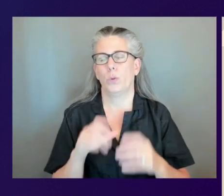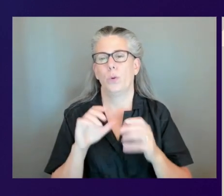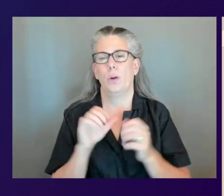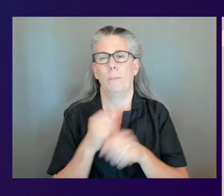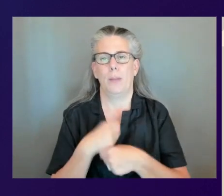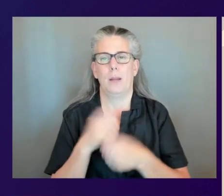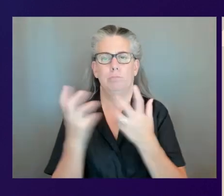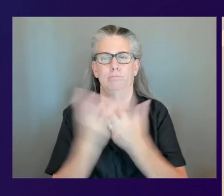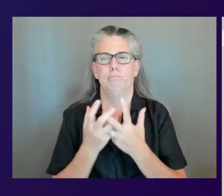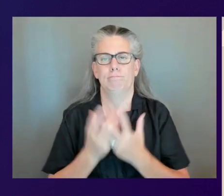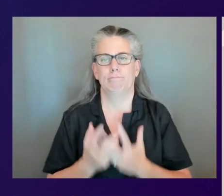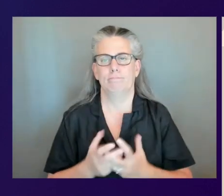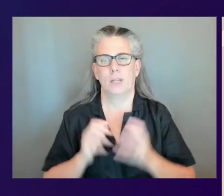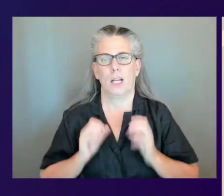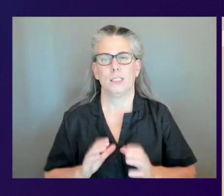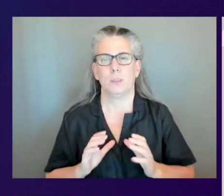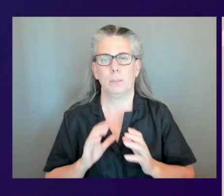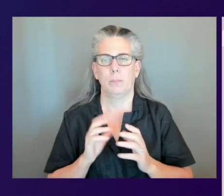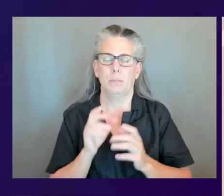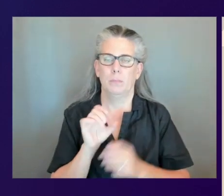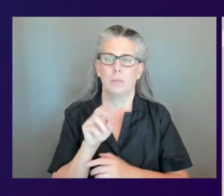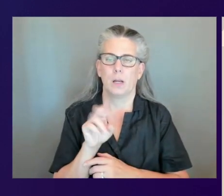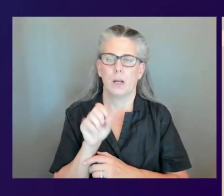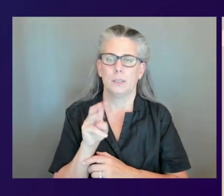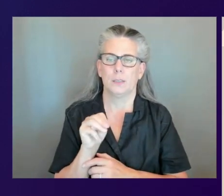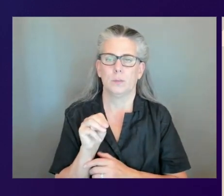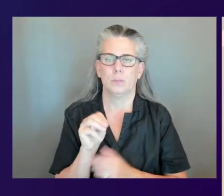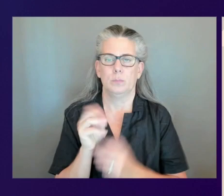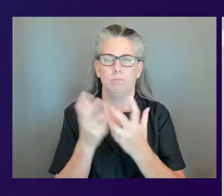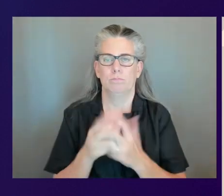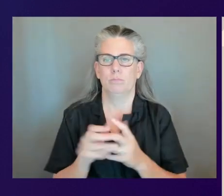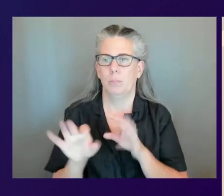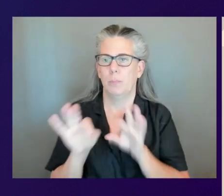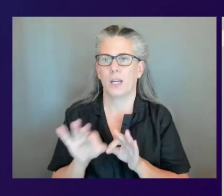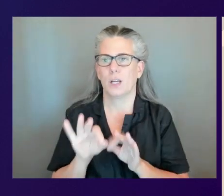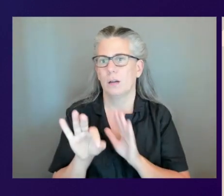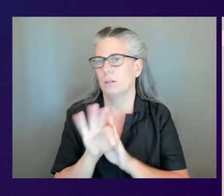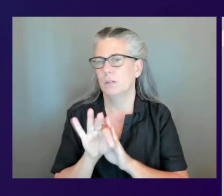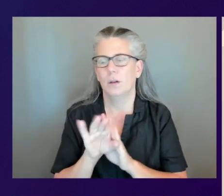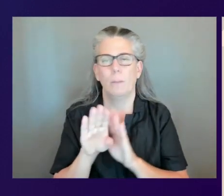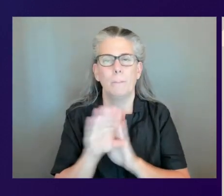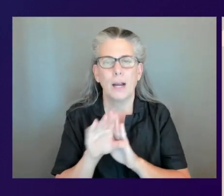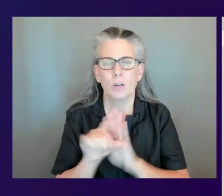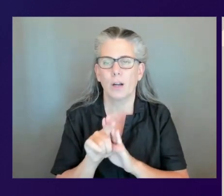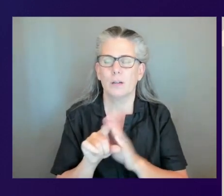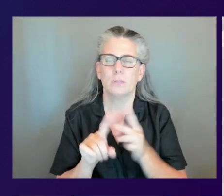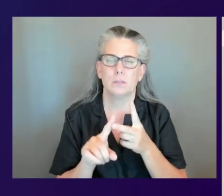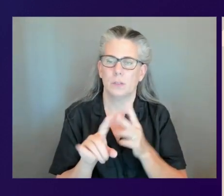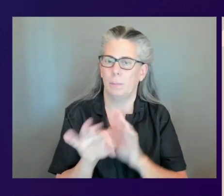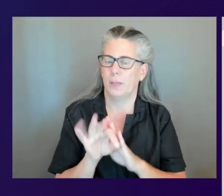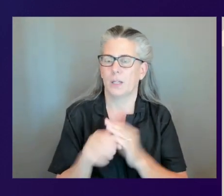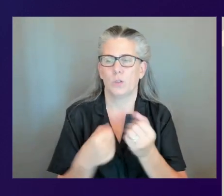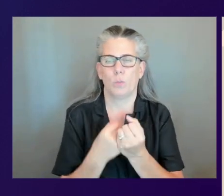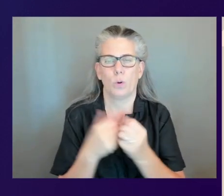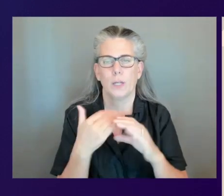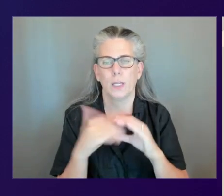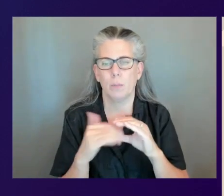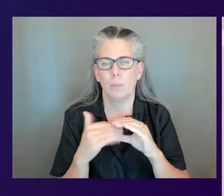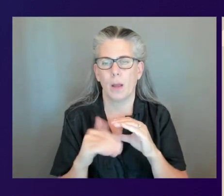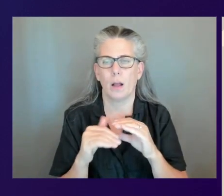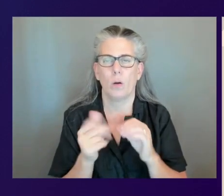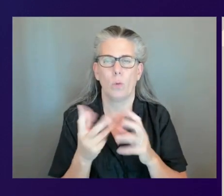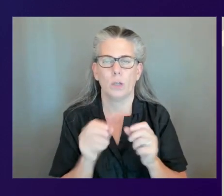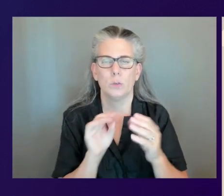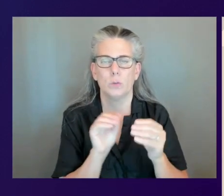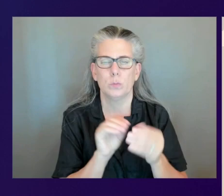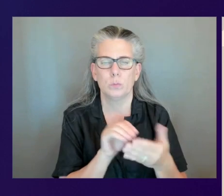simply, right? You just, you can choose your background. You can put in your support email that they can email if something's going on. We